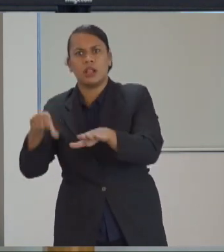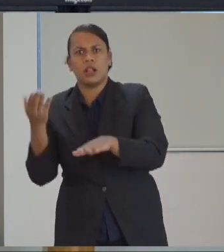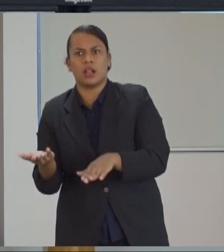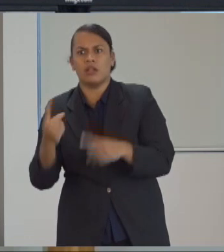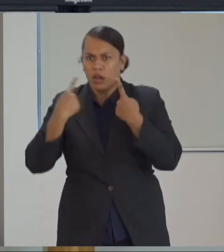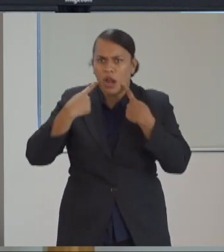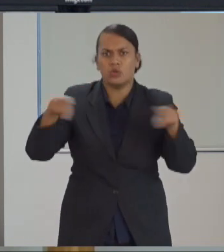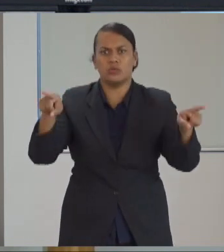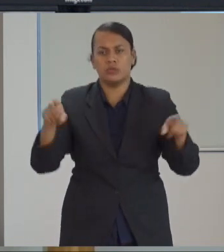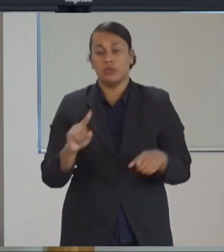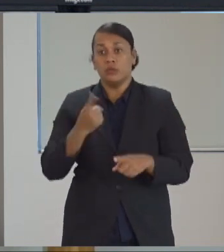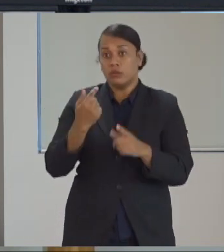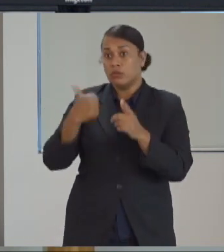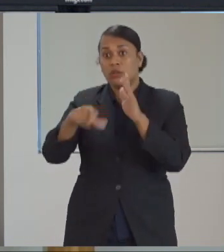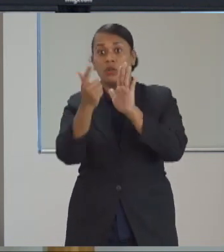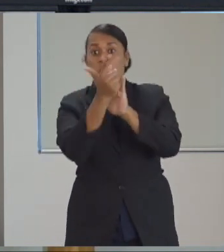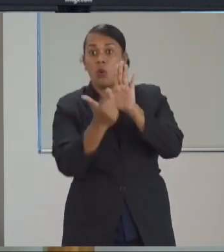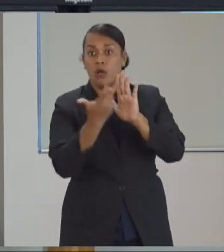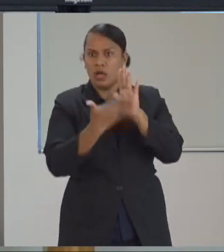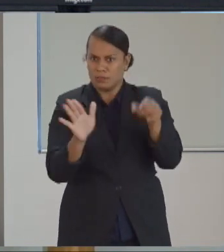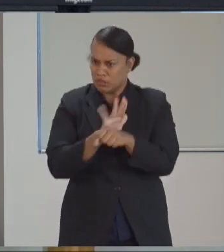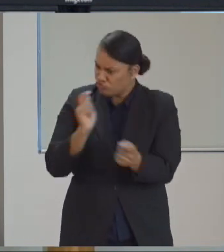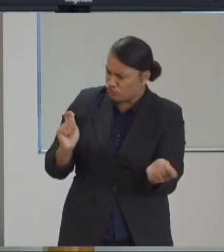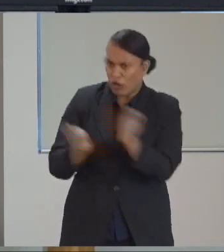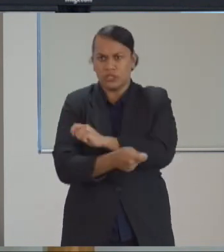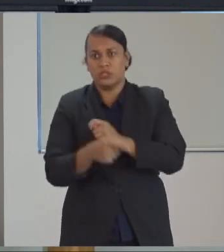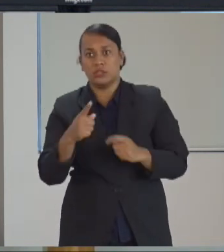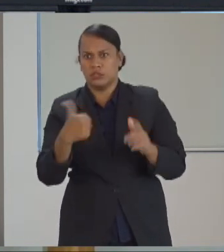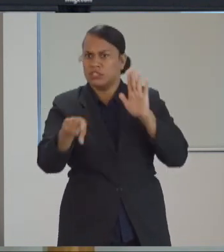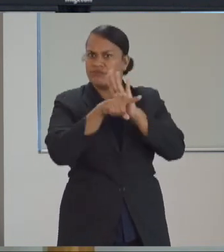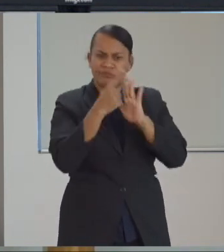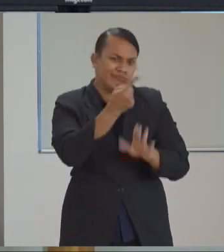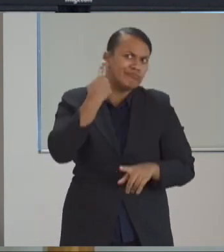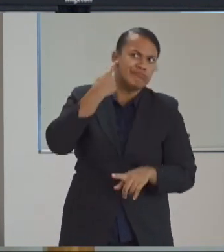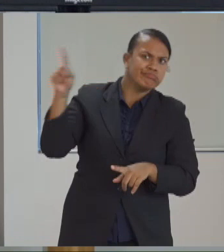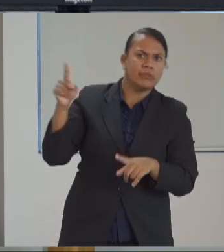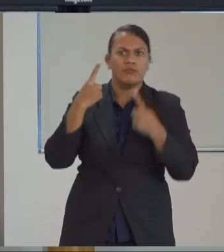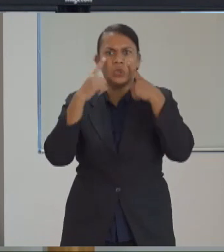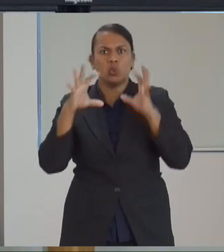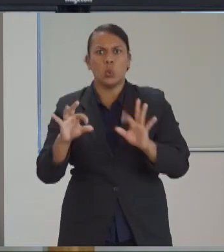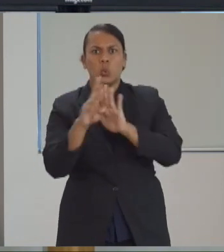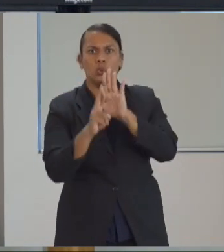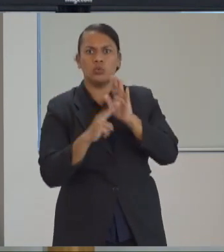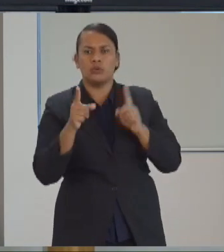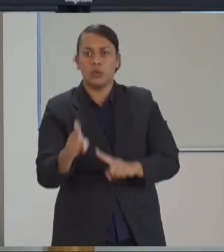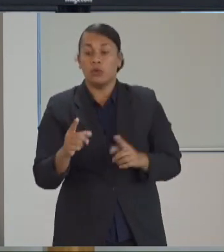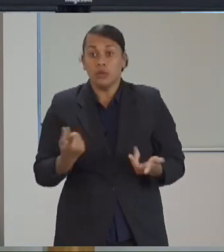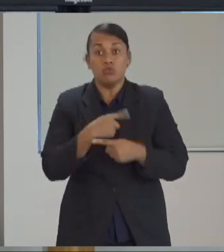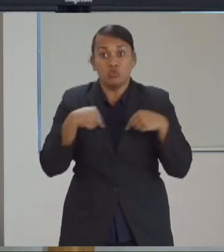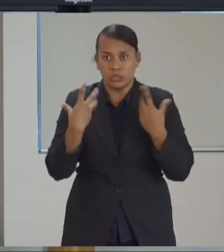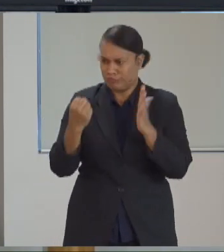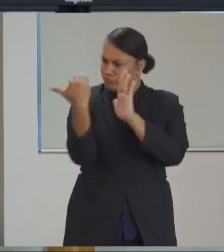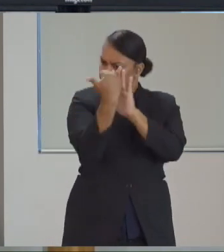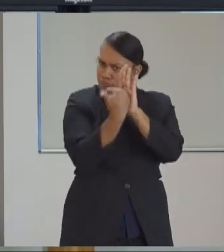orders that were given, 19th of March. We had 23rd of March, 19th of March, 25th of March, all